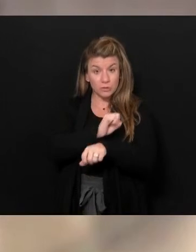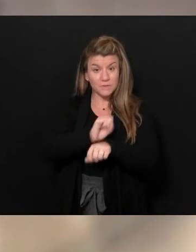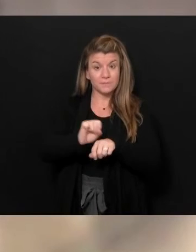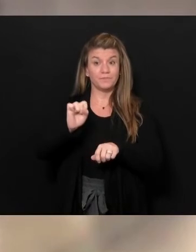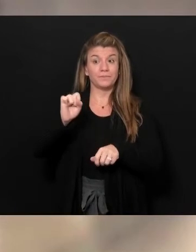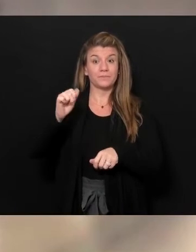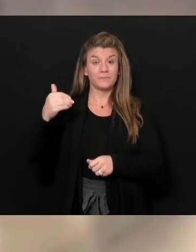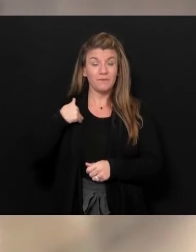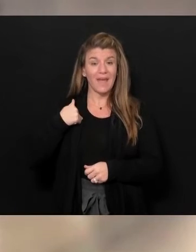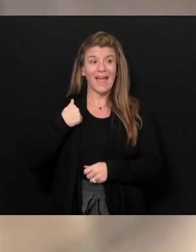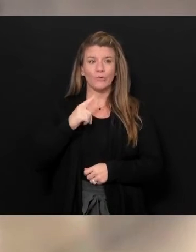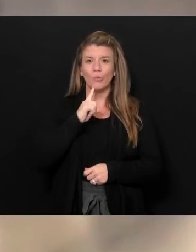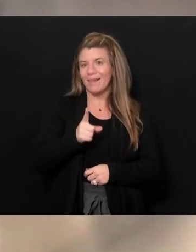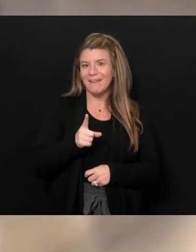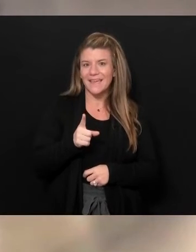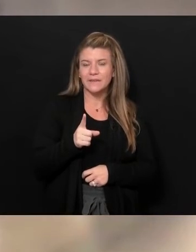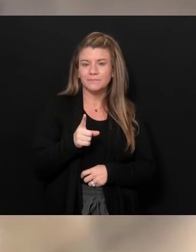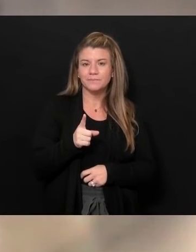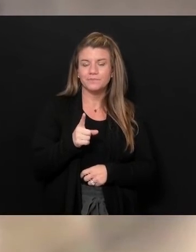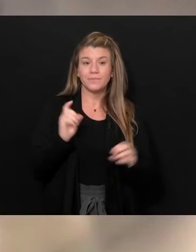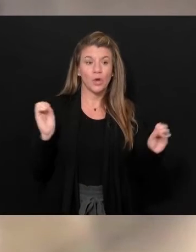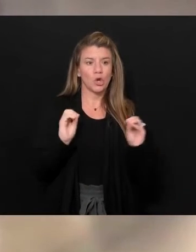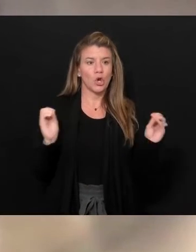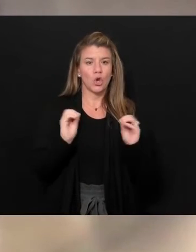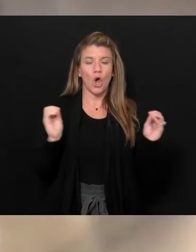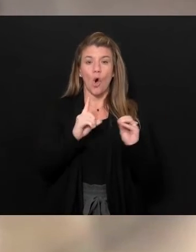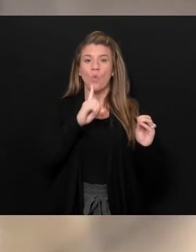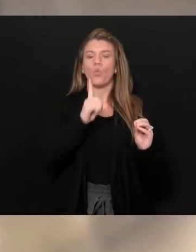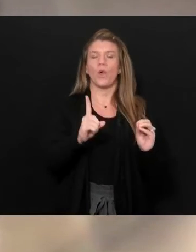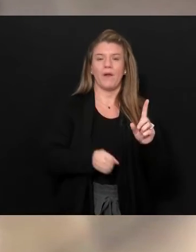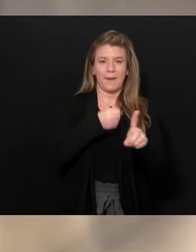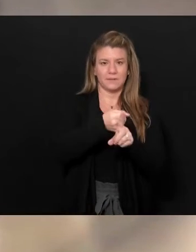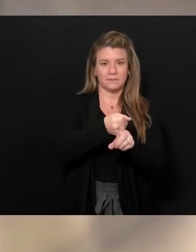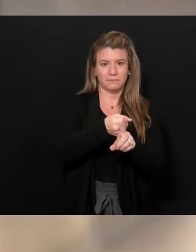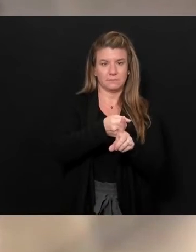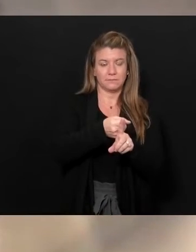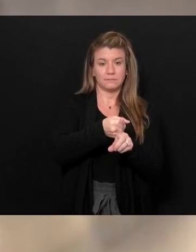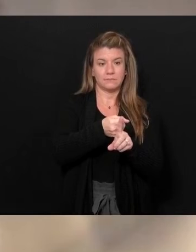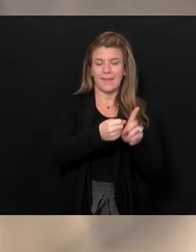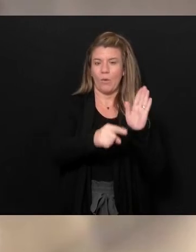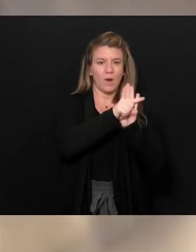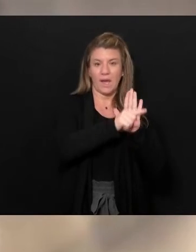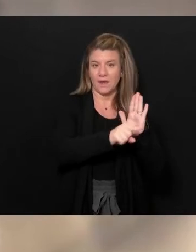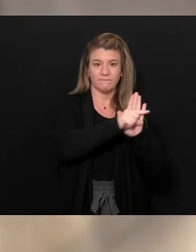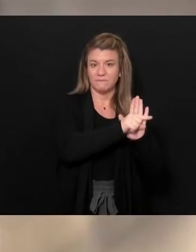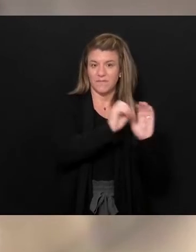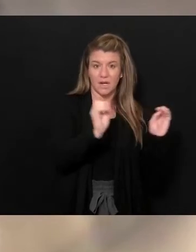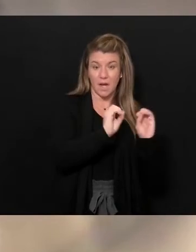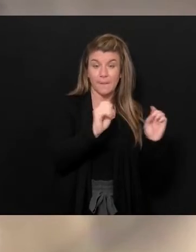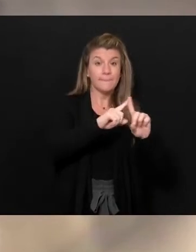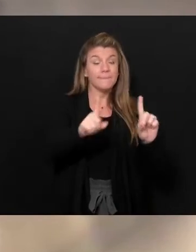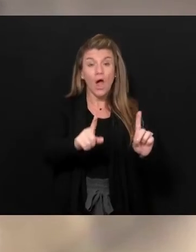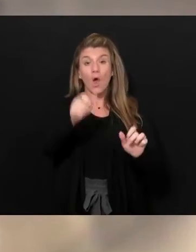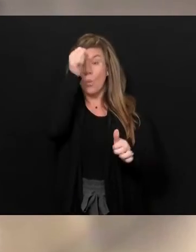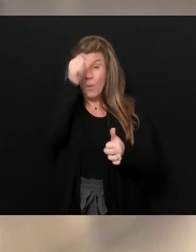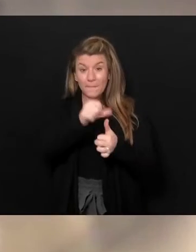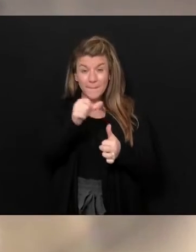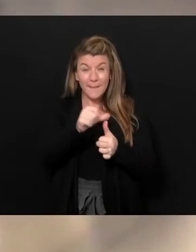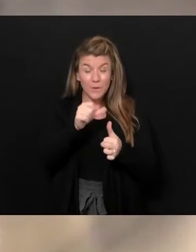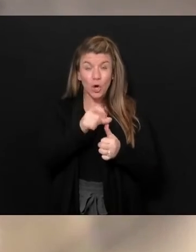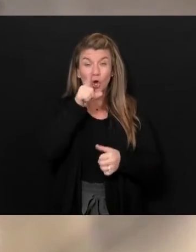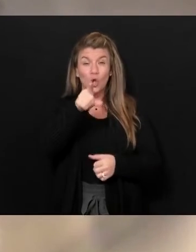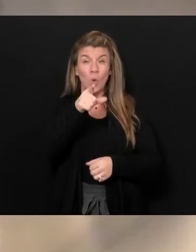had really no real effects that were negative in any way. But remember, getting